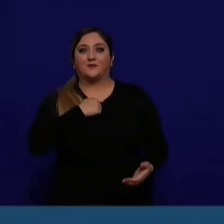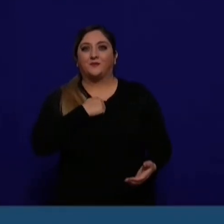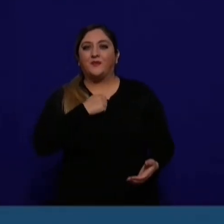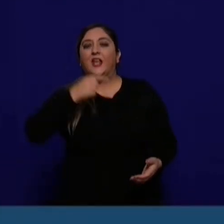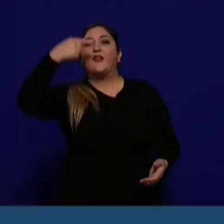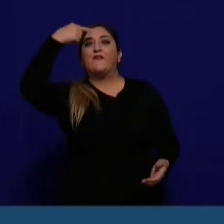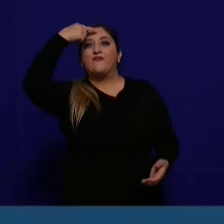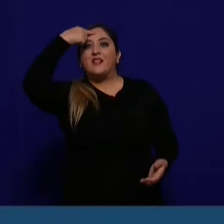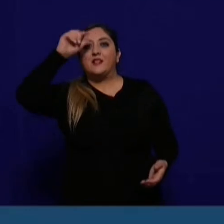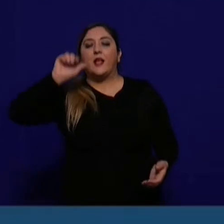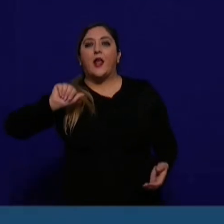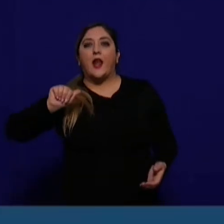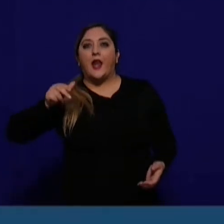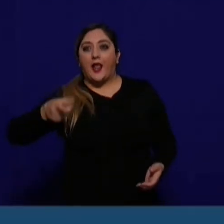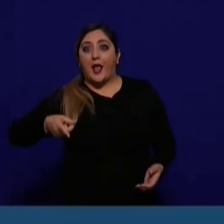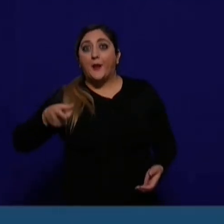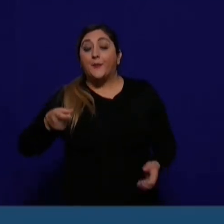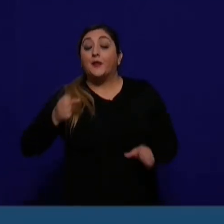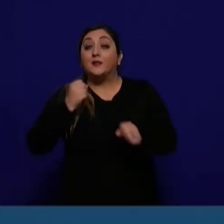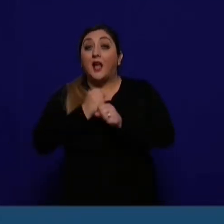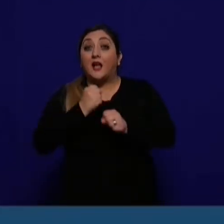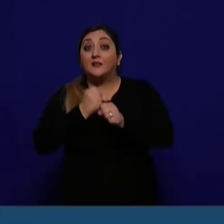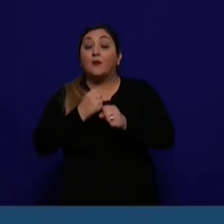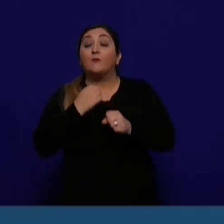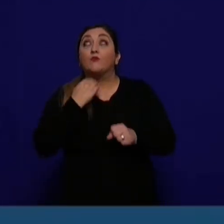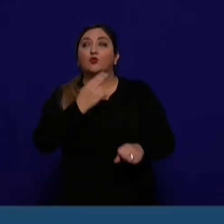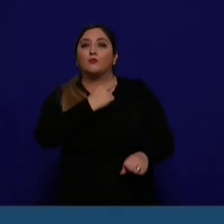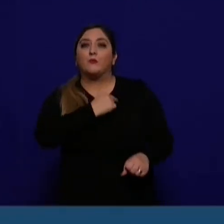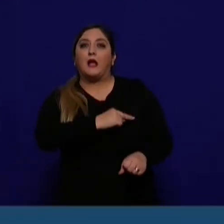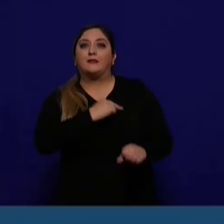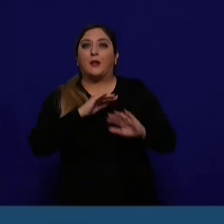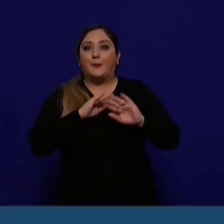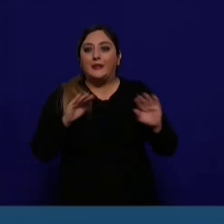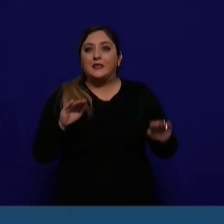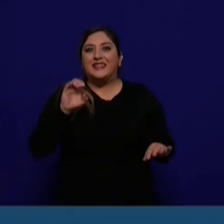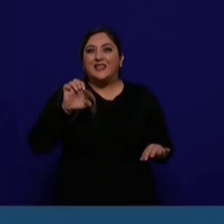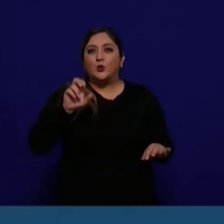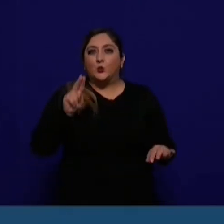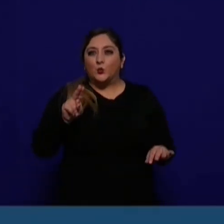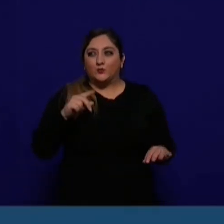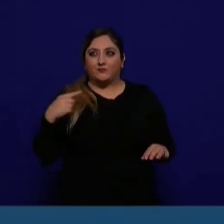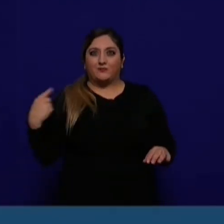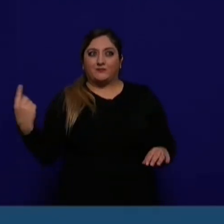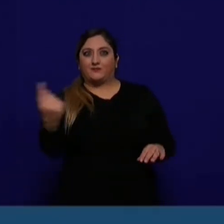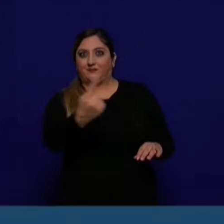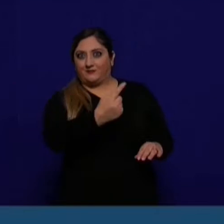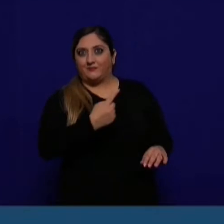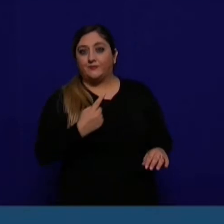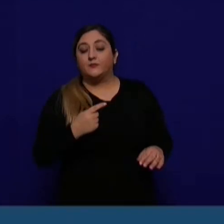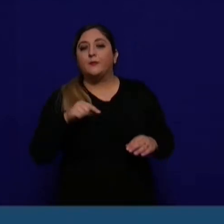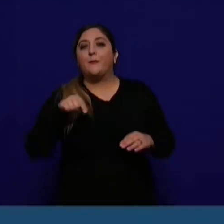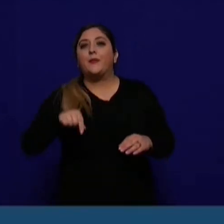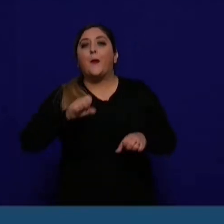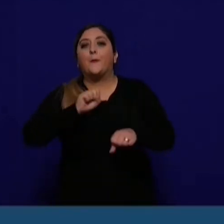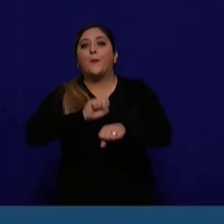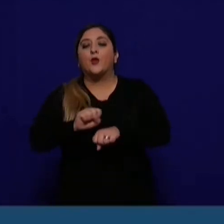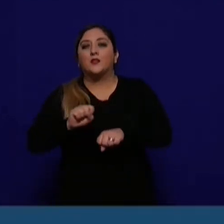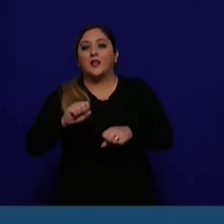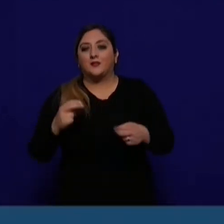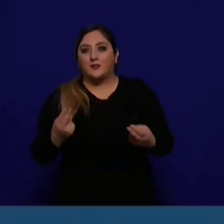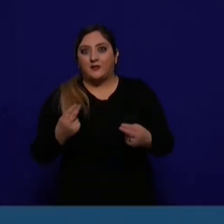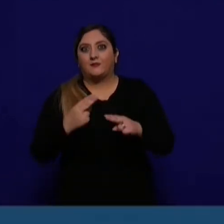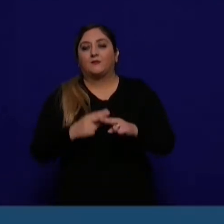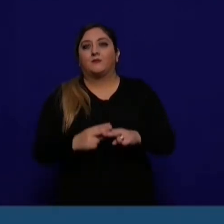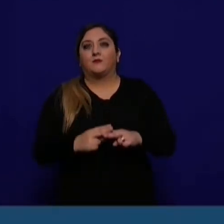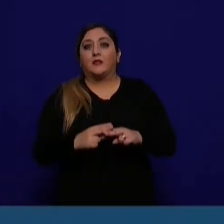il-mobile tiegħek. Din hija sistema li qiegħda tinħadem flimkien mal-Unjoni Ewropea, hemm 16